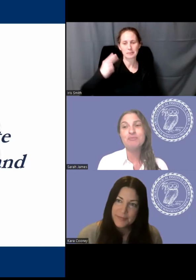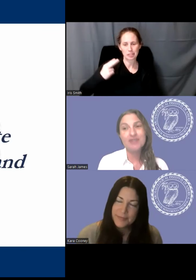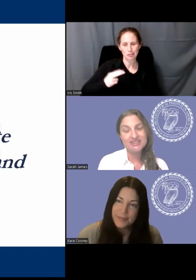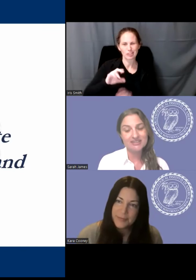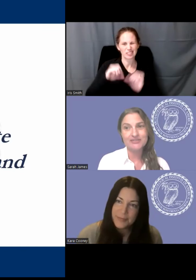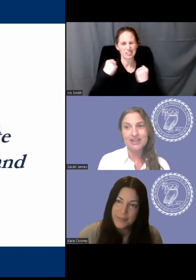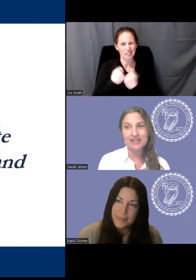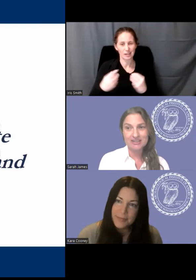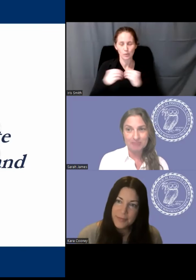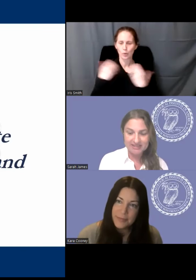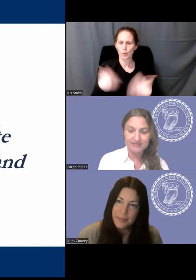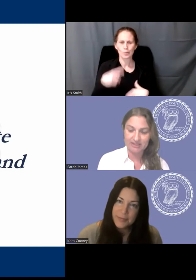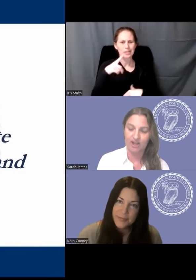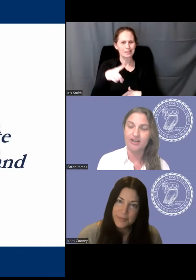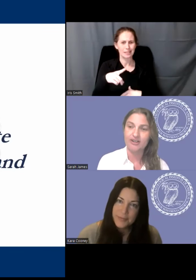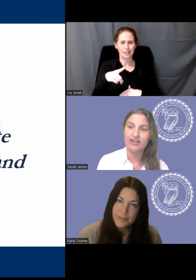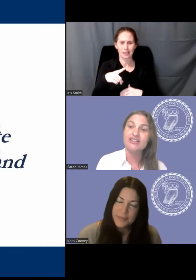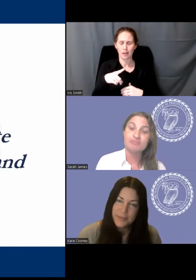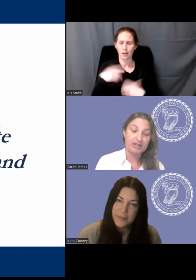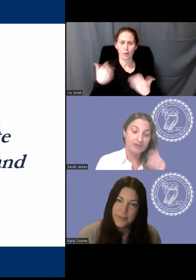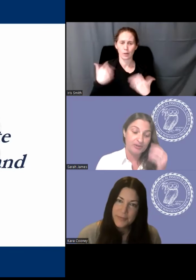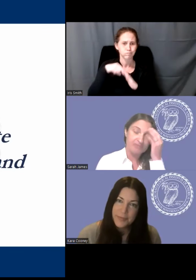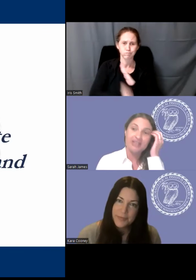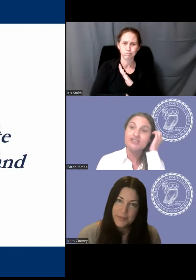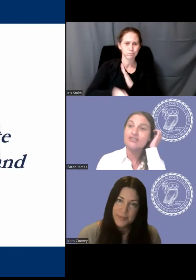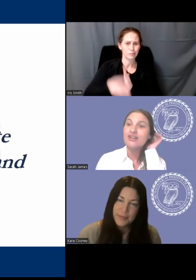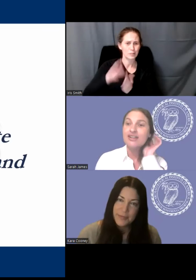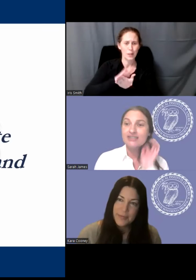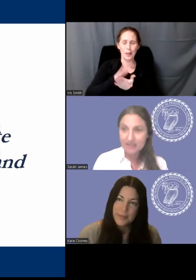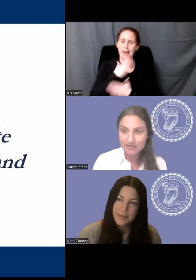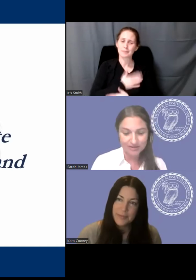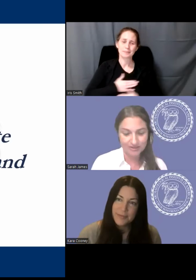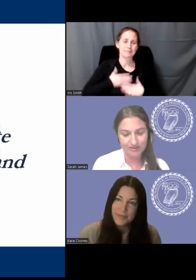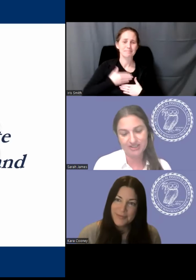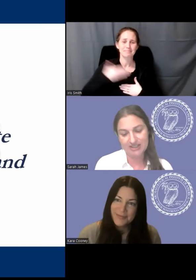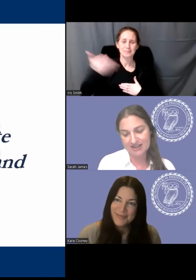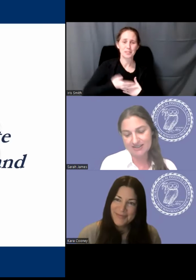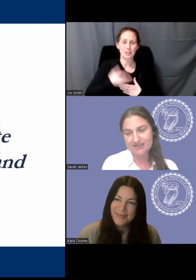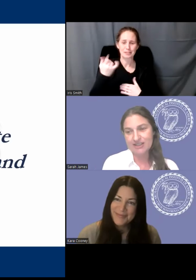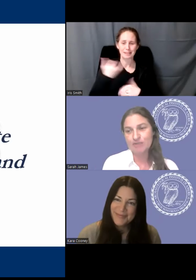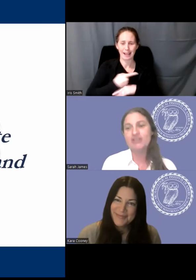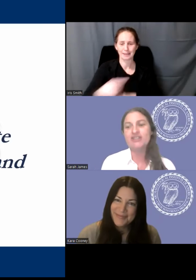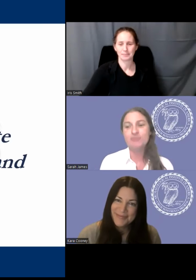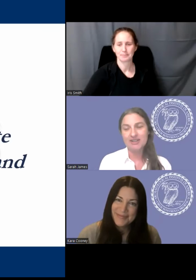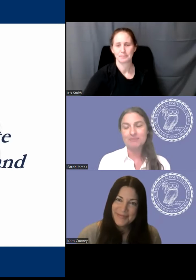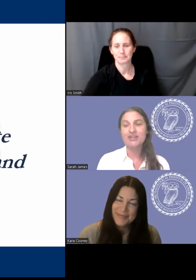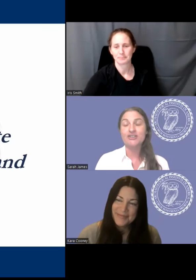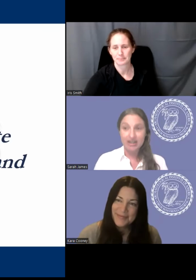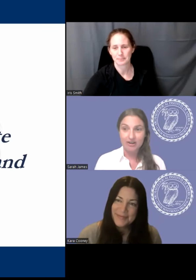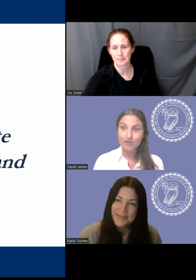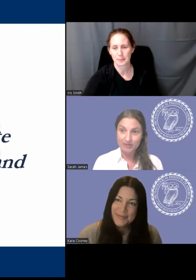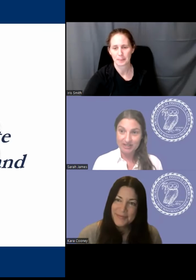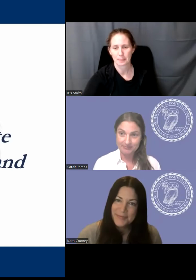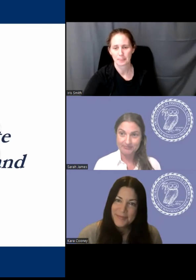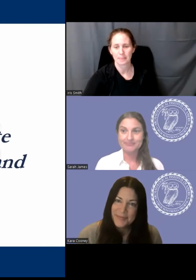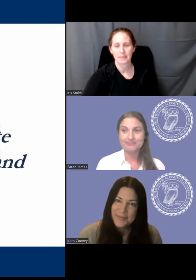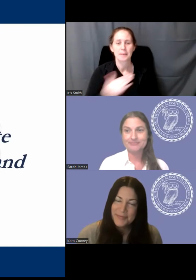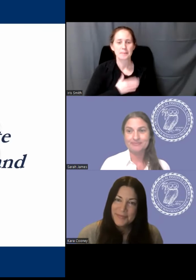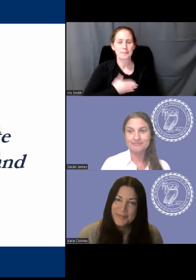an impressive and expansive scholar, and it is my great pleasure to introduce her tonight. Please welcome Dr. Kara